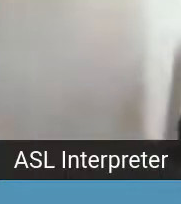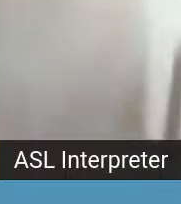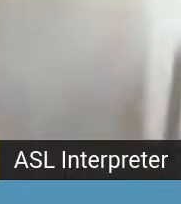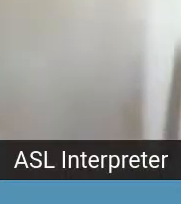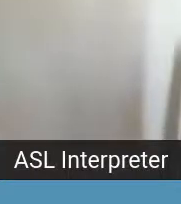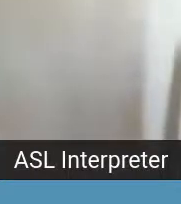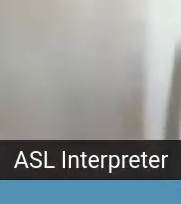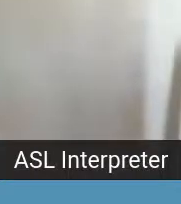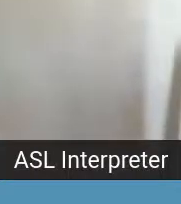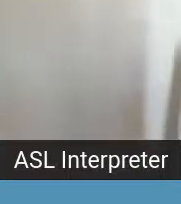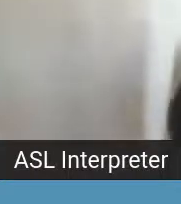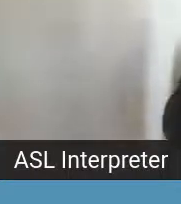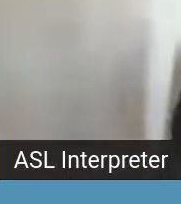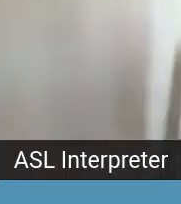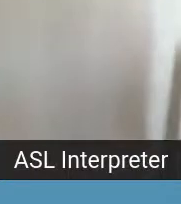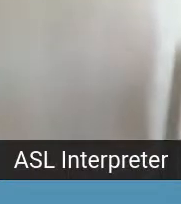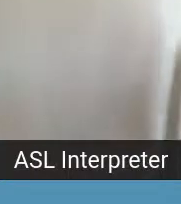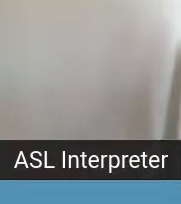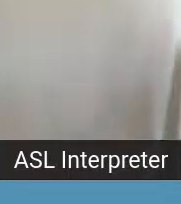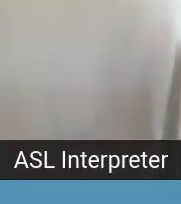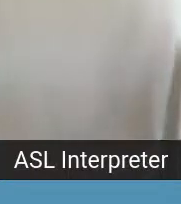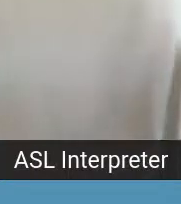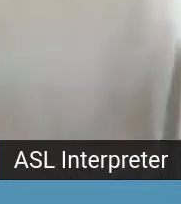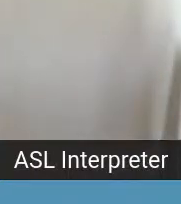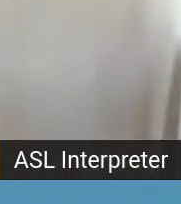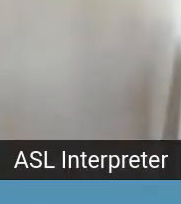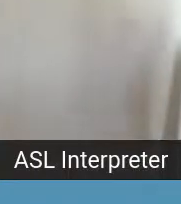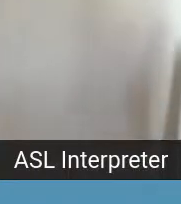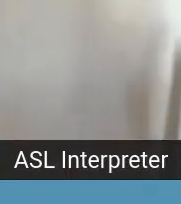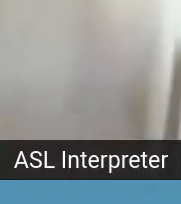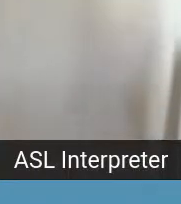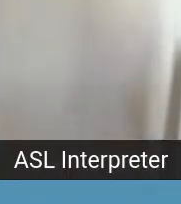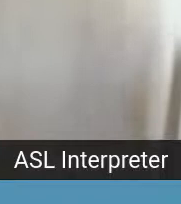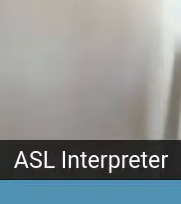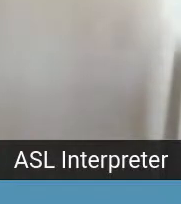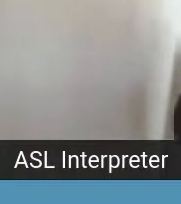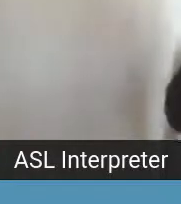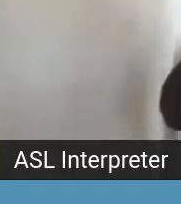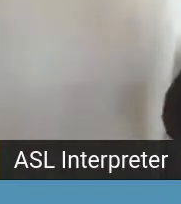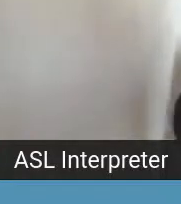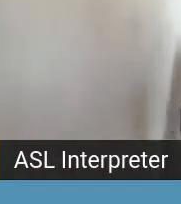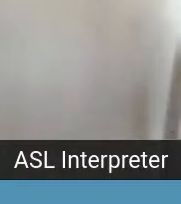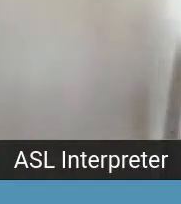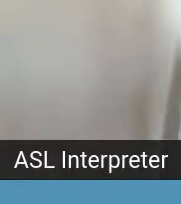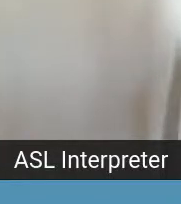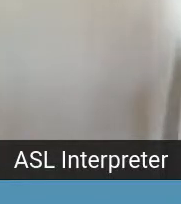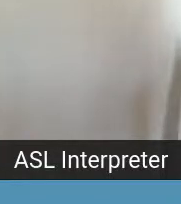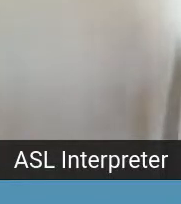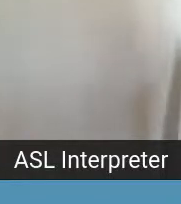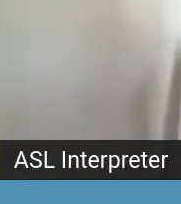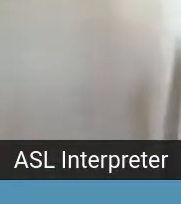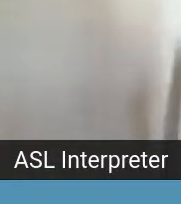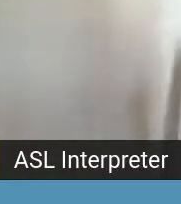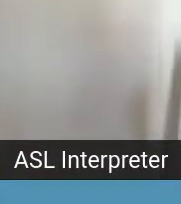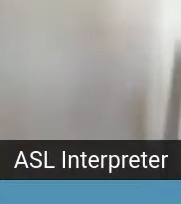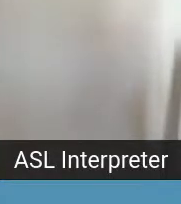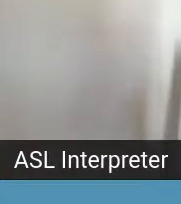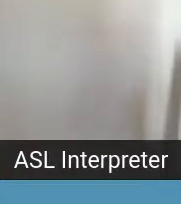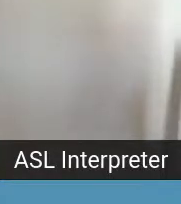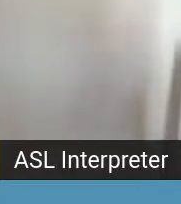you are. Google also offers a lot of really great tutorials themselves. So there's a lot of